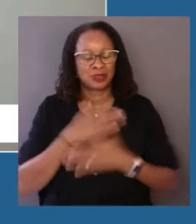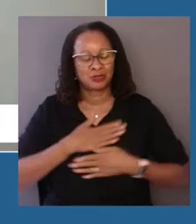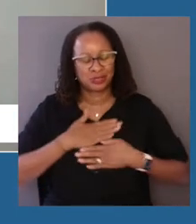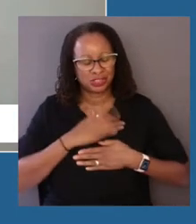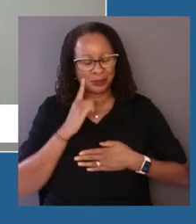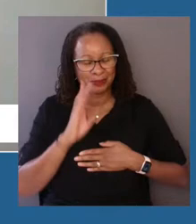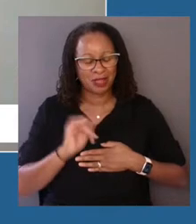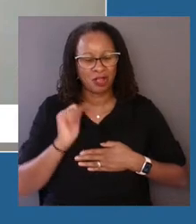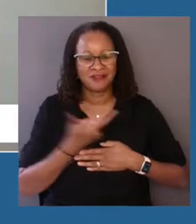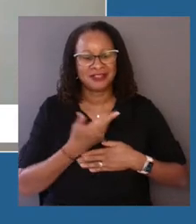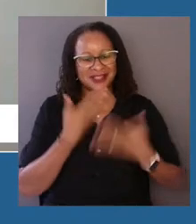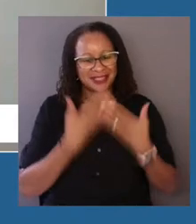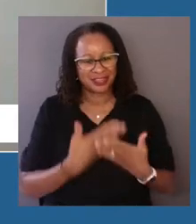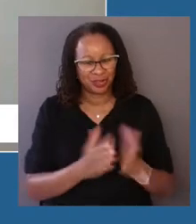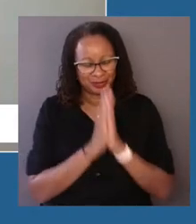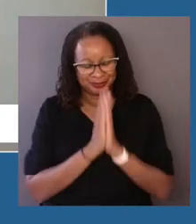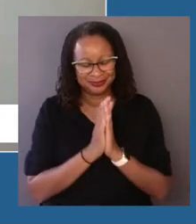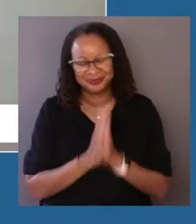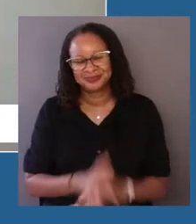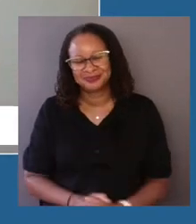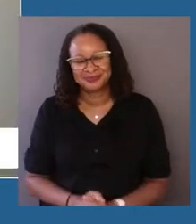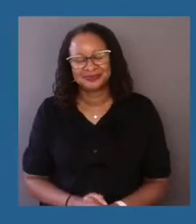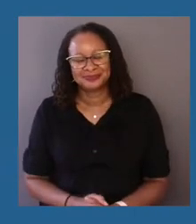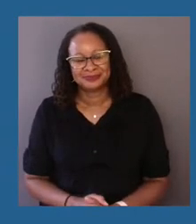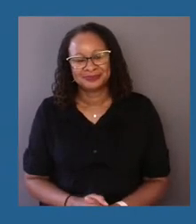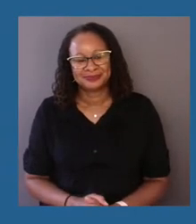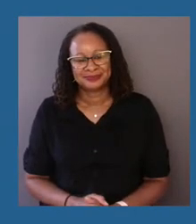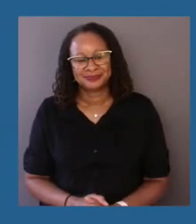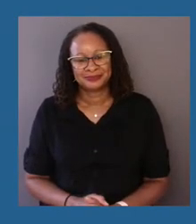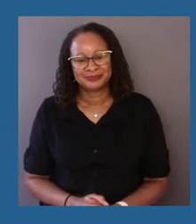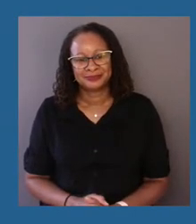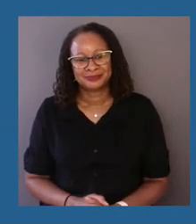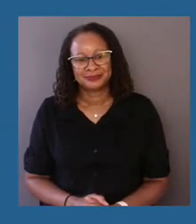you. Thank you.